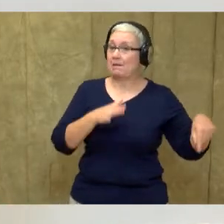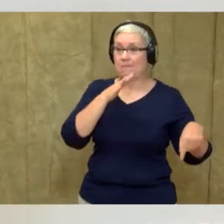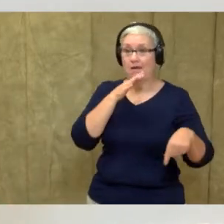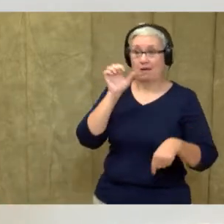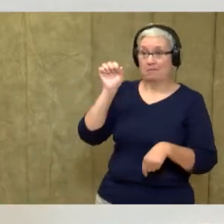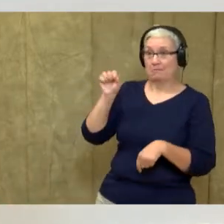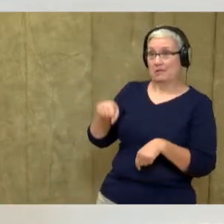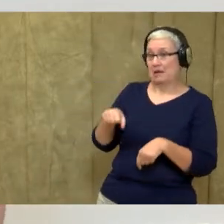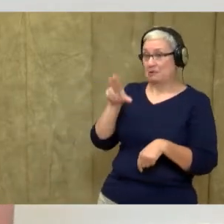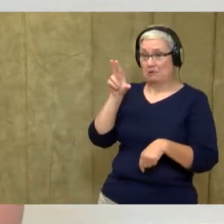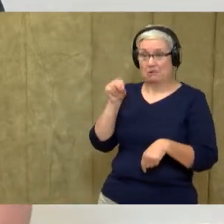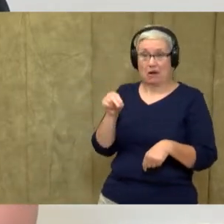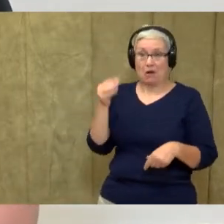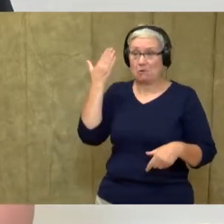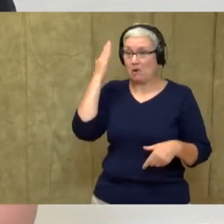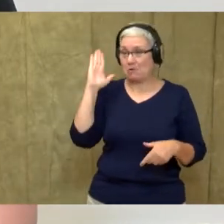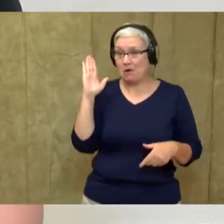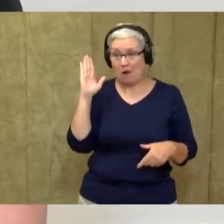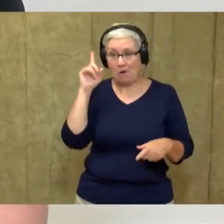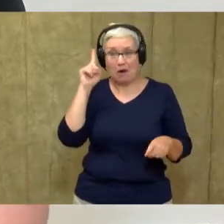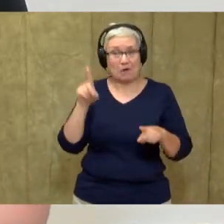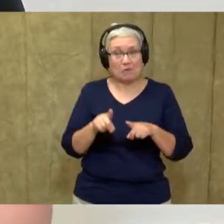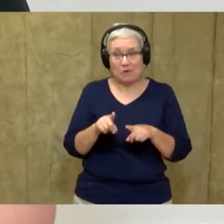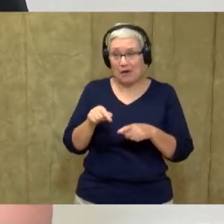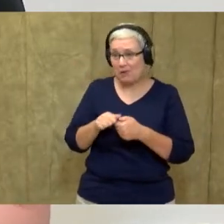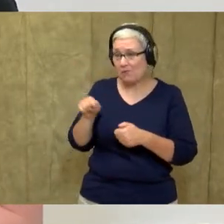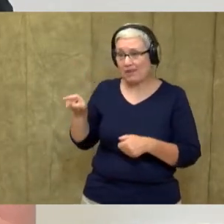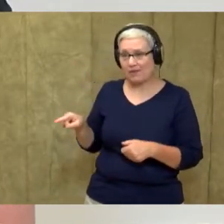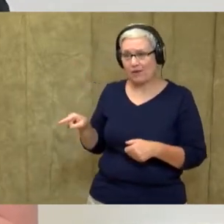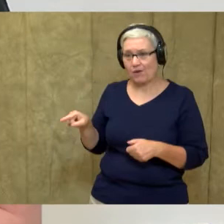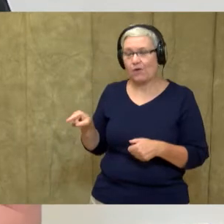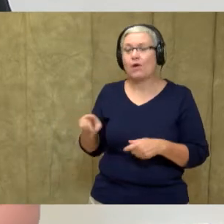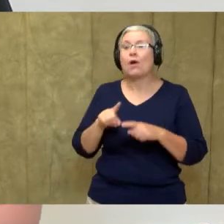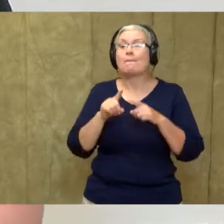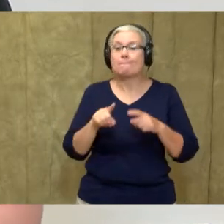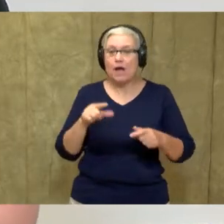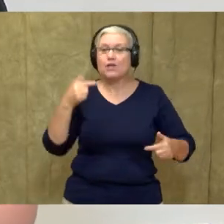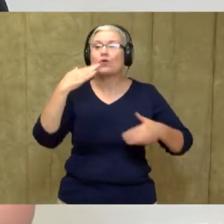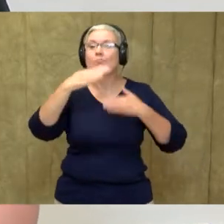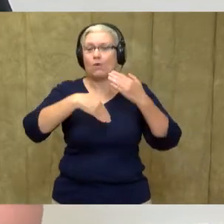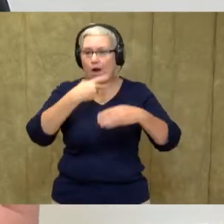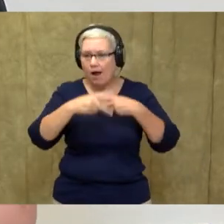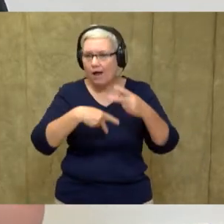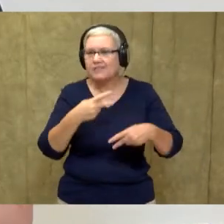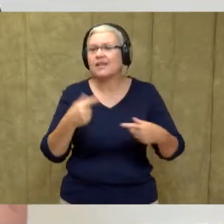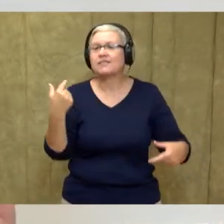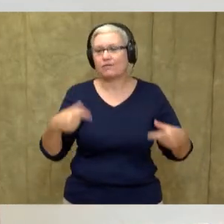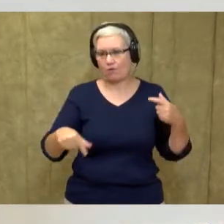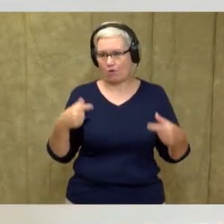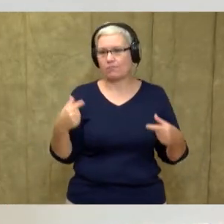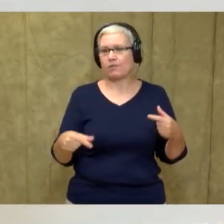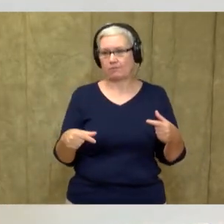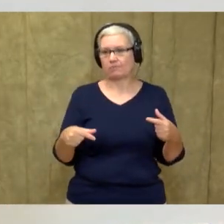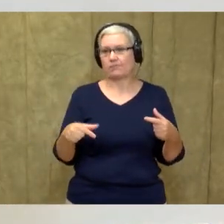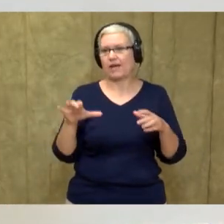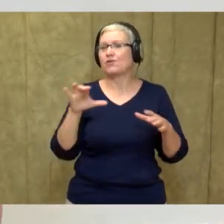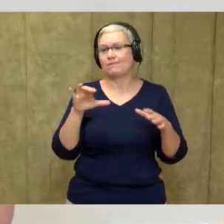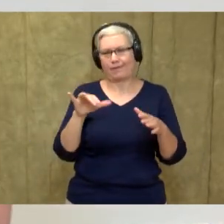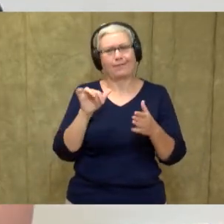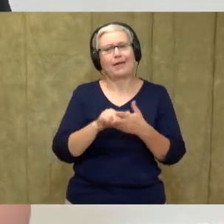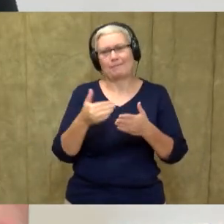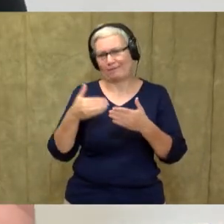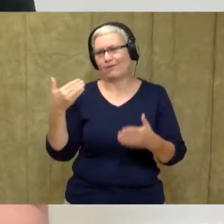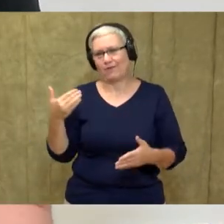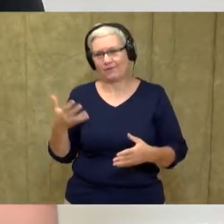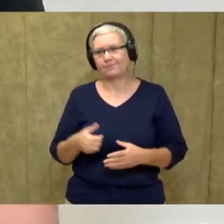you and give you that extra curfew, but at least you're going through the process of argument and you have done this. So